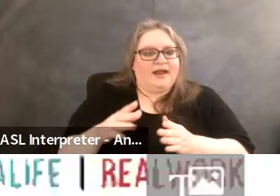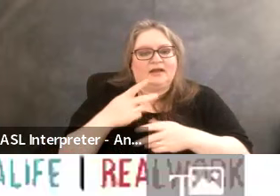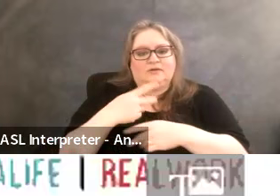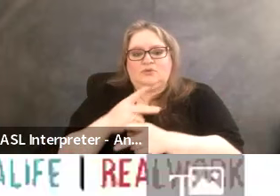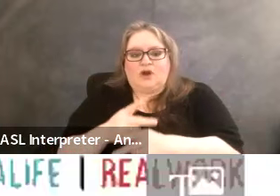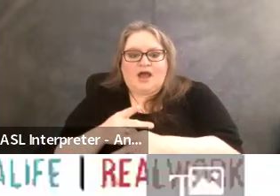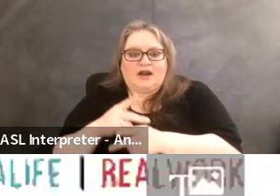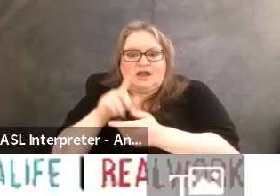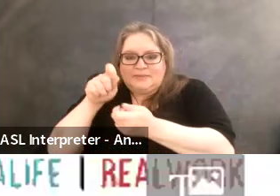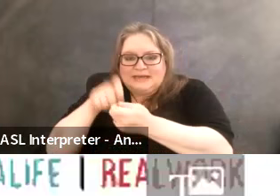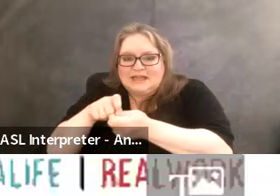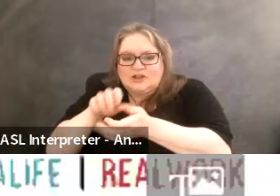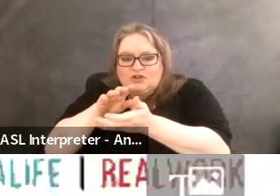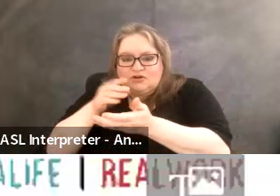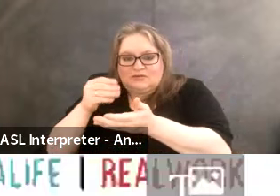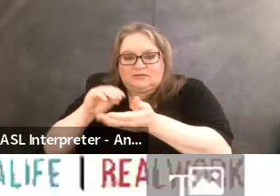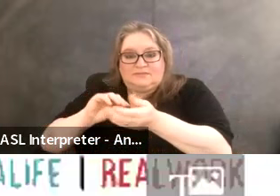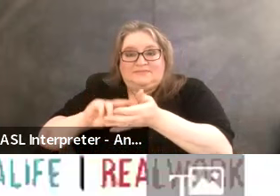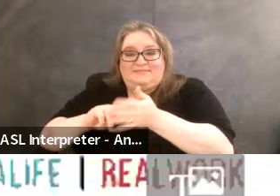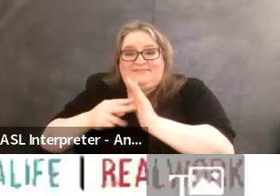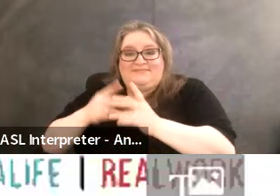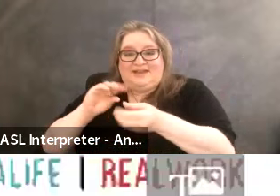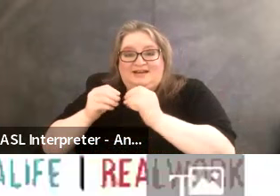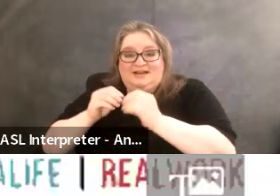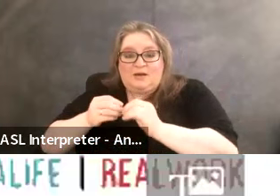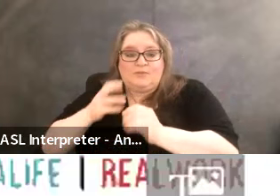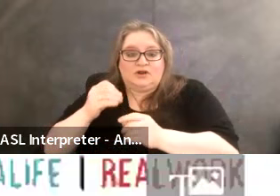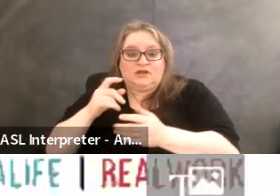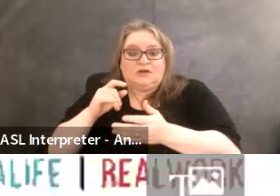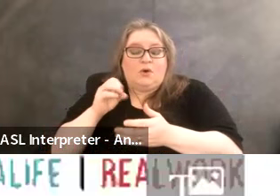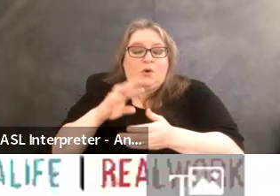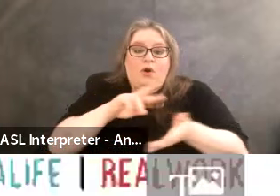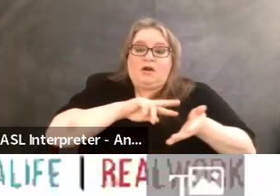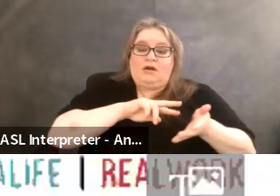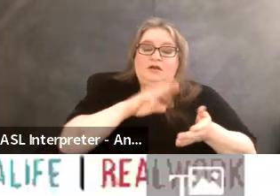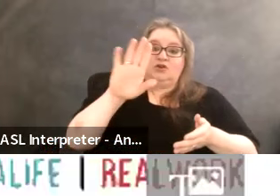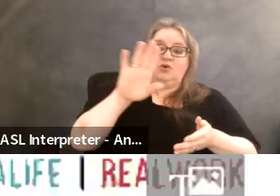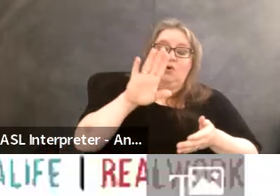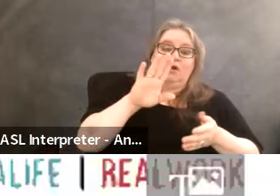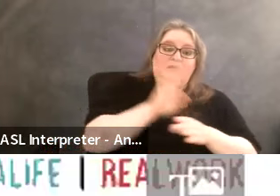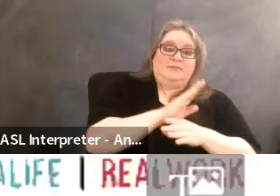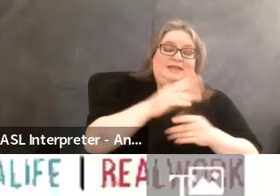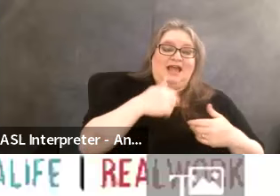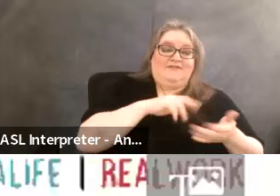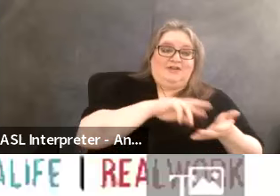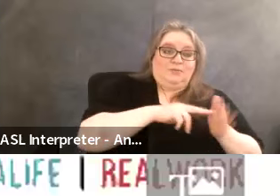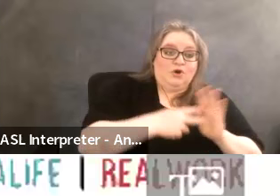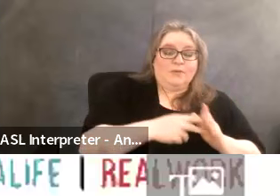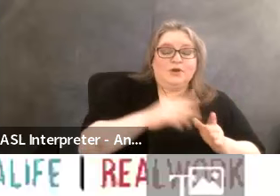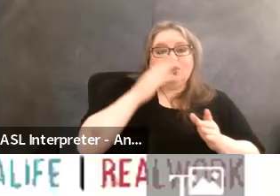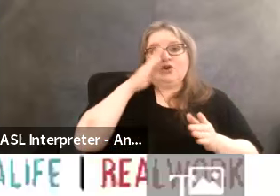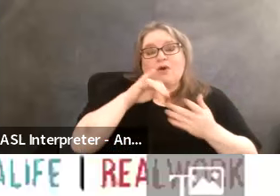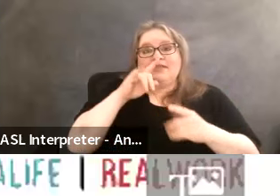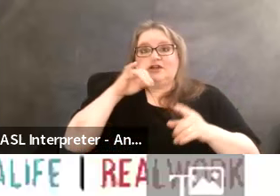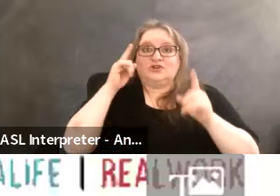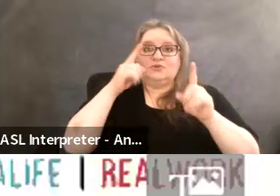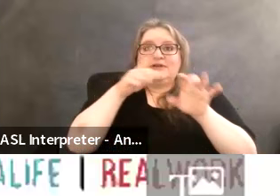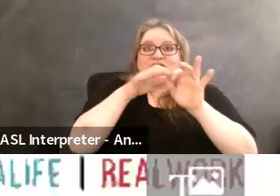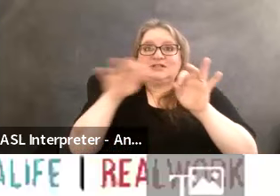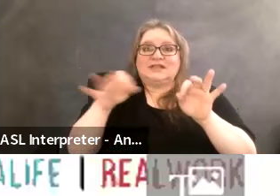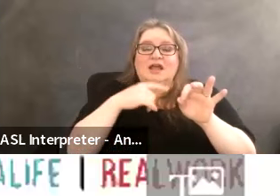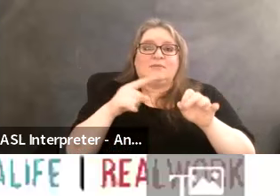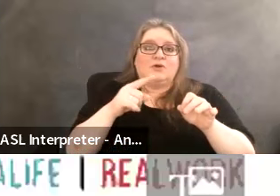which is your numbers? Is it really having a purpose for your business? Knowing that your mission statement, your core